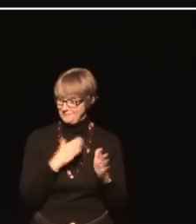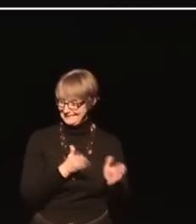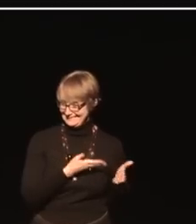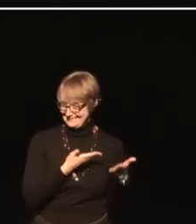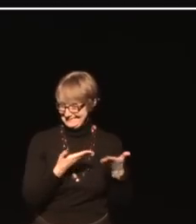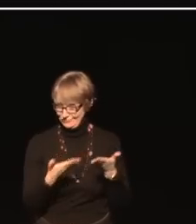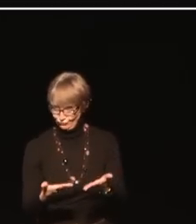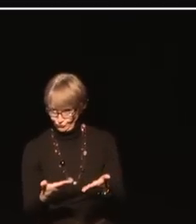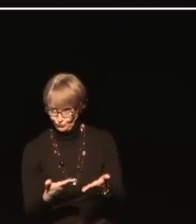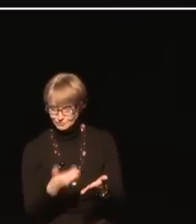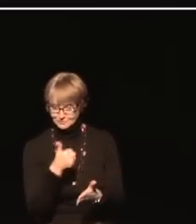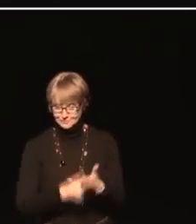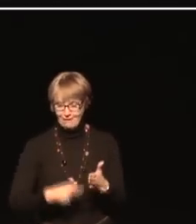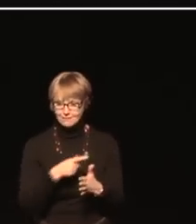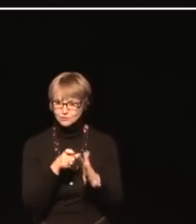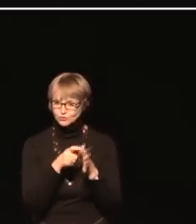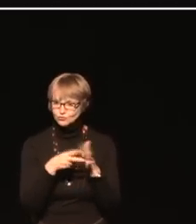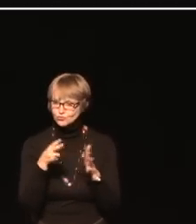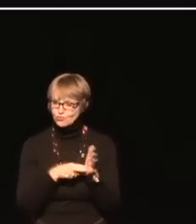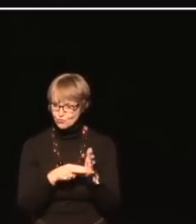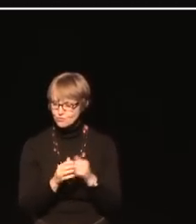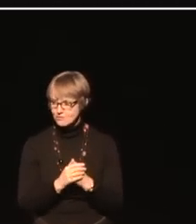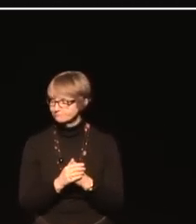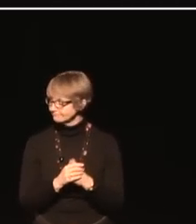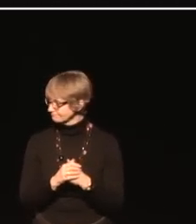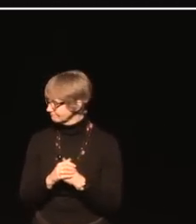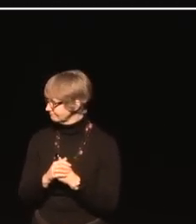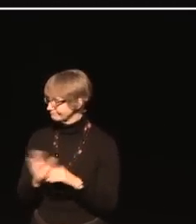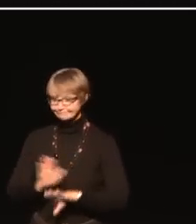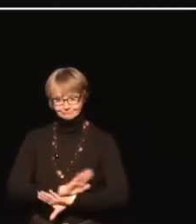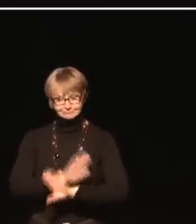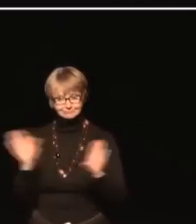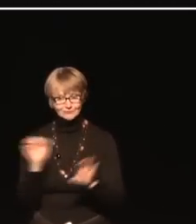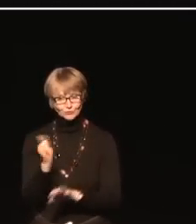Walton. Dawn. Hello, good morning.